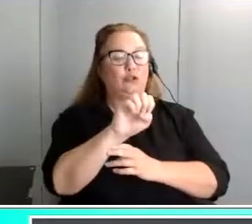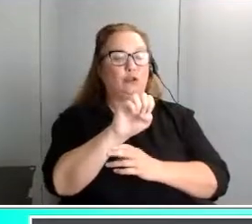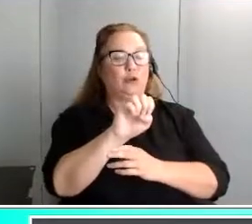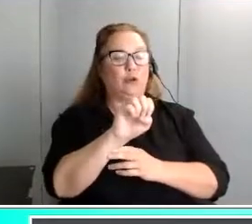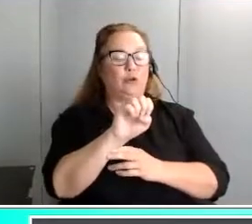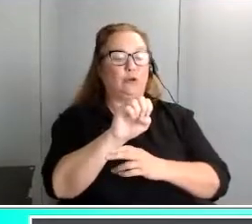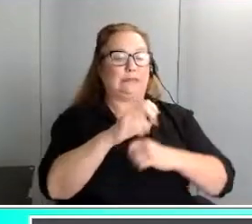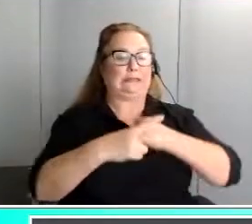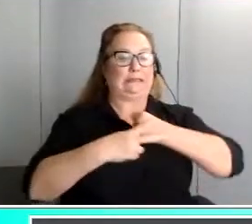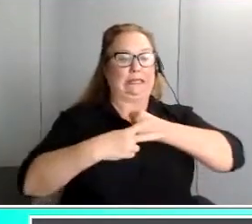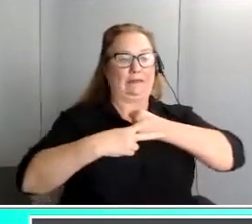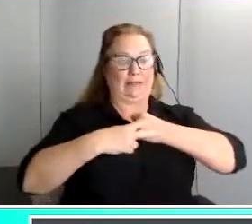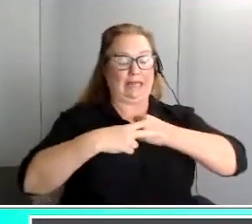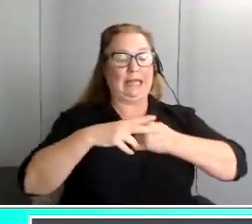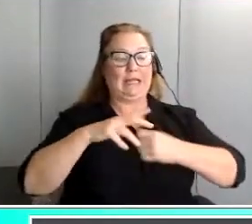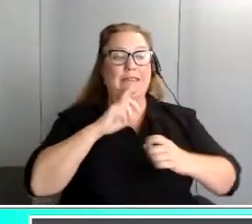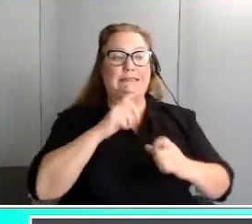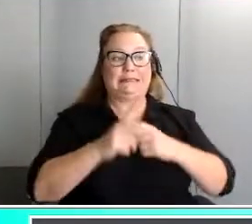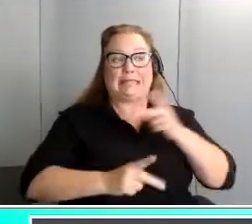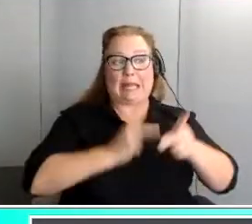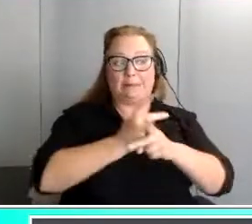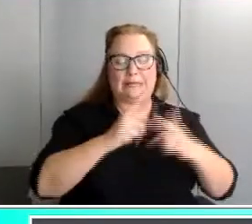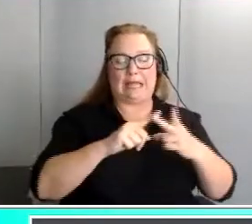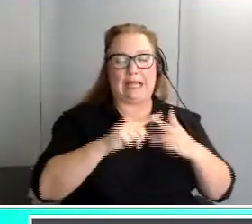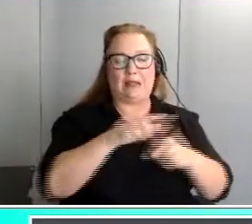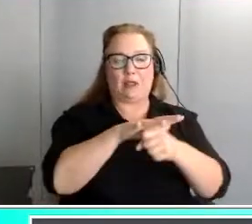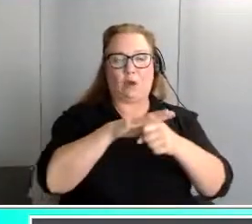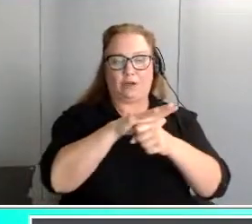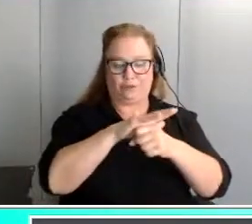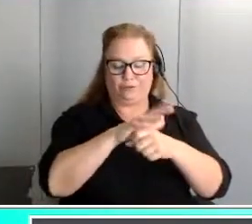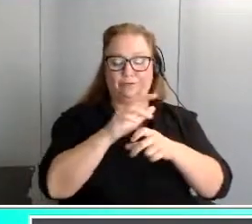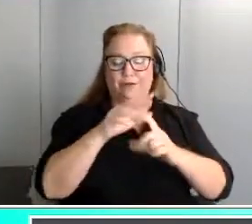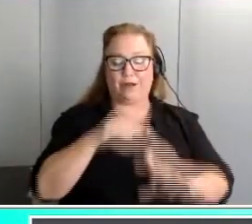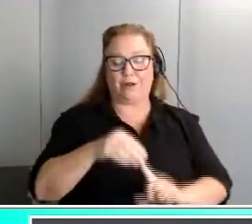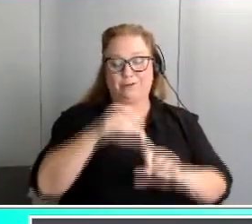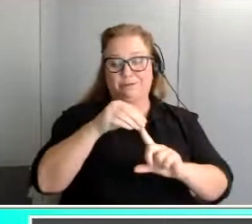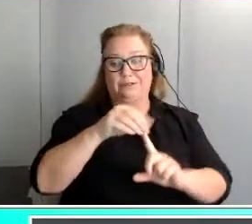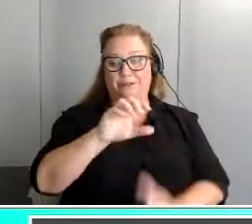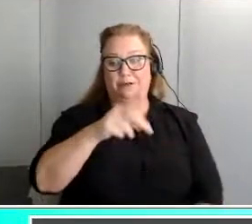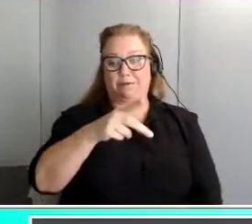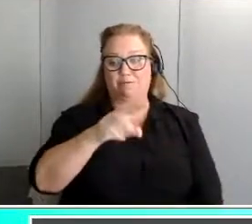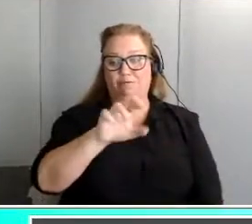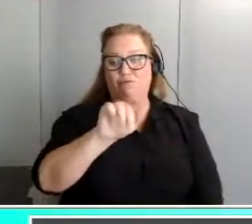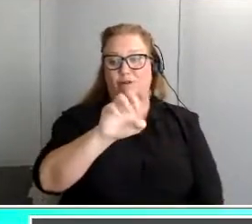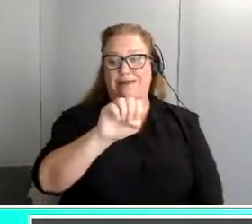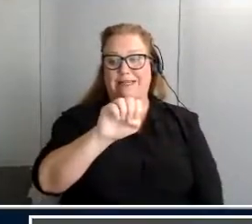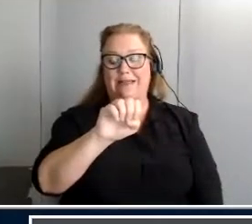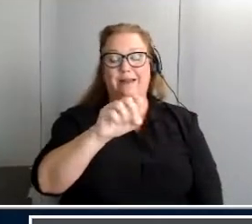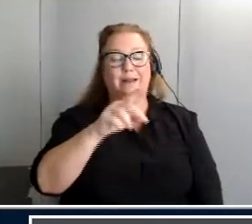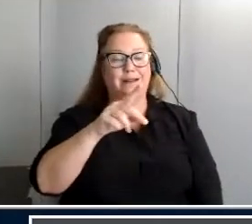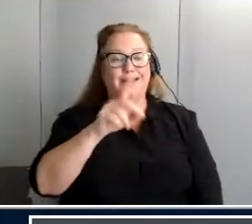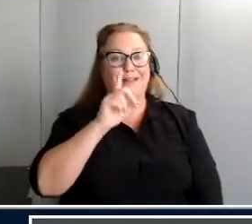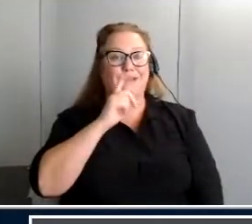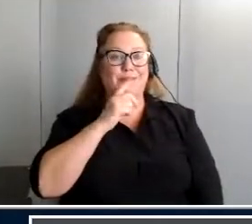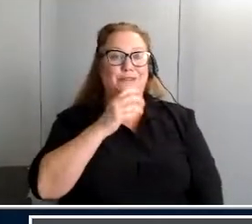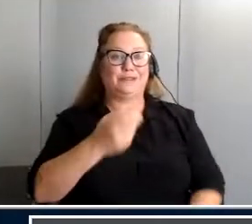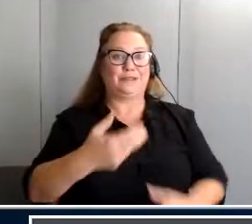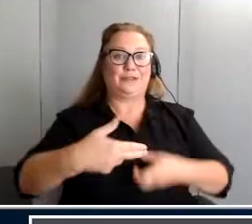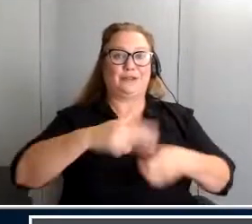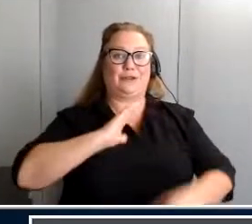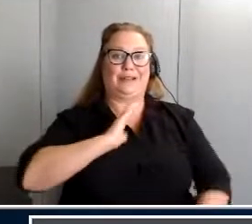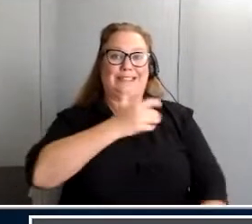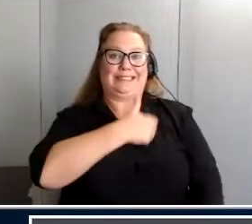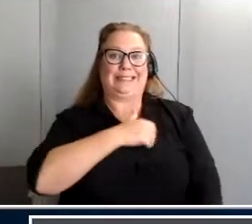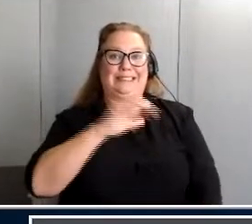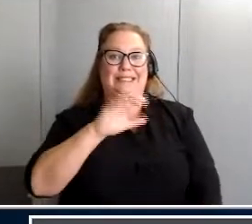and locations of cancer, including prostate cancer. Joining us in studio, soon to be, will be Chief Medical Officer